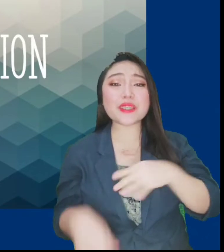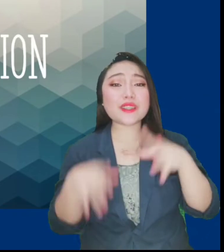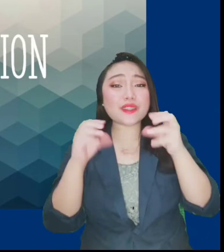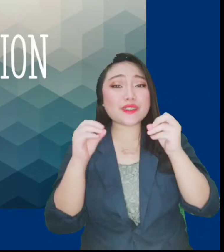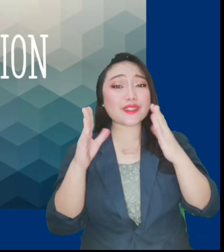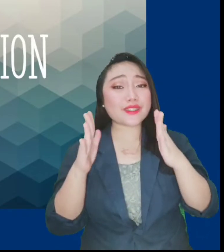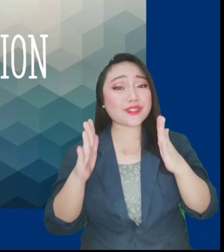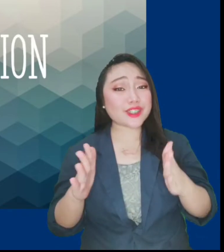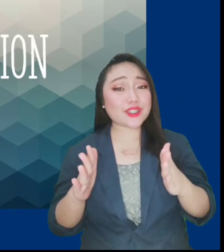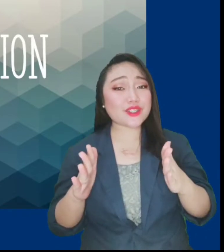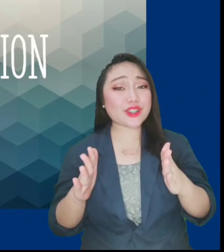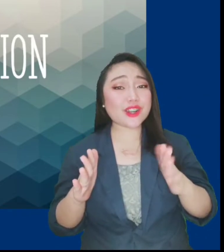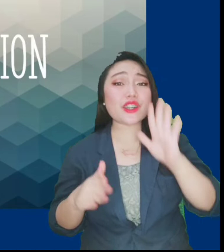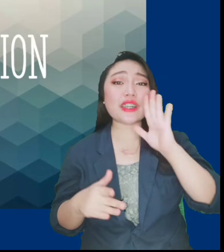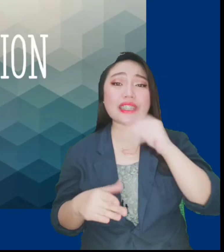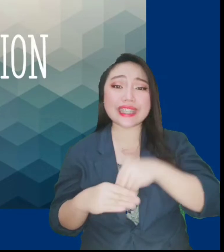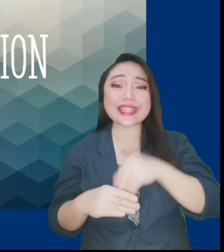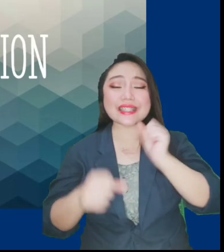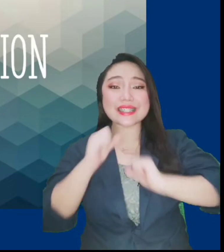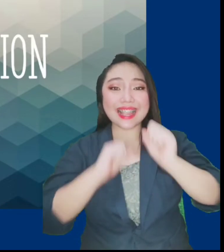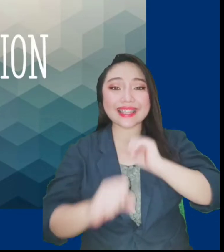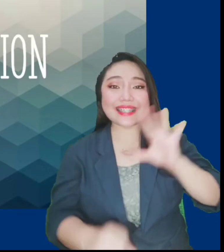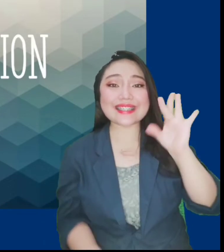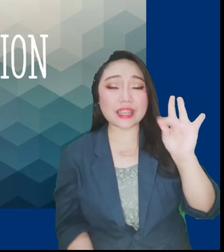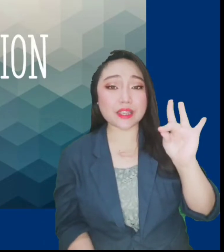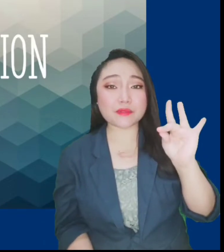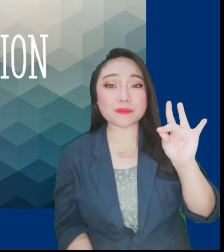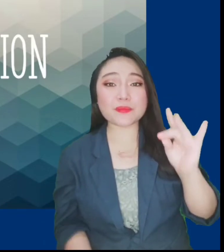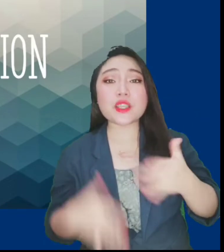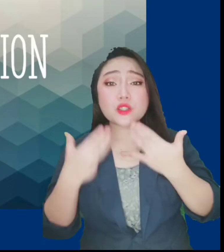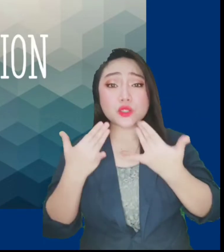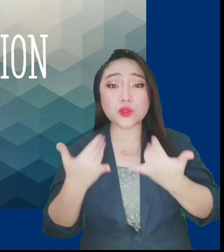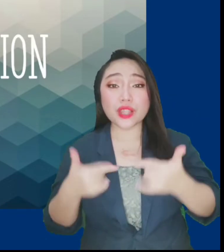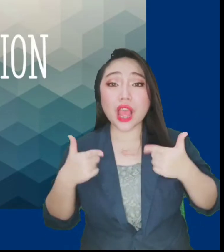and I am your teacher in Science 8.